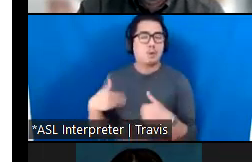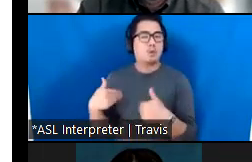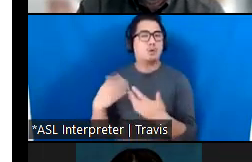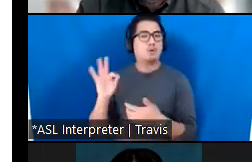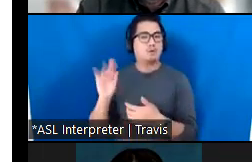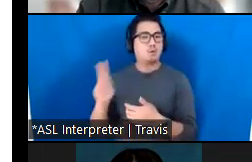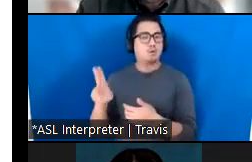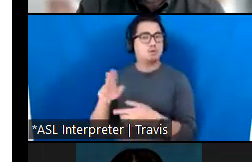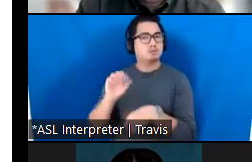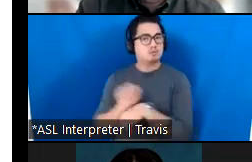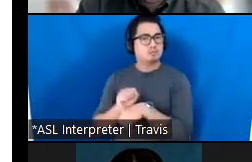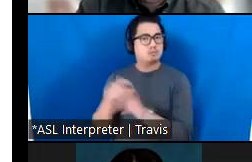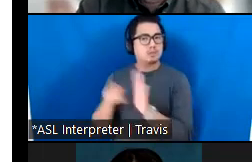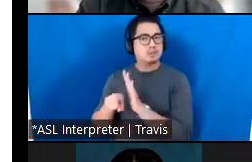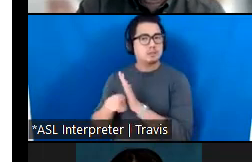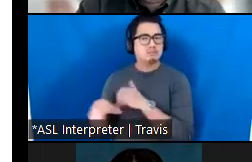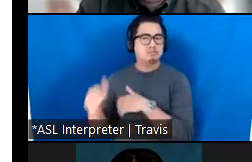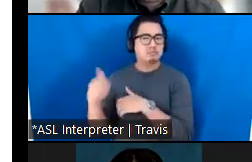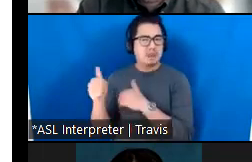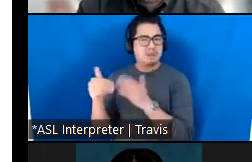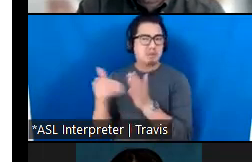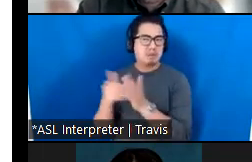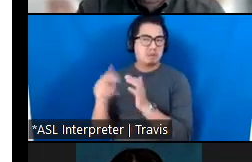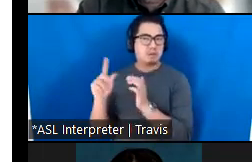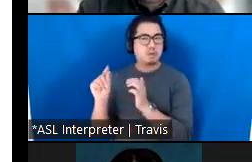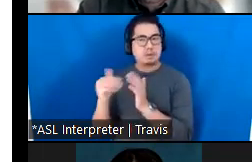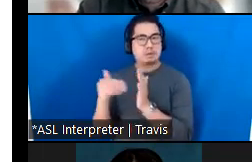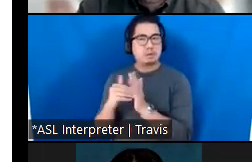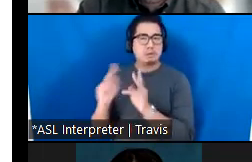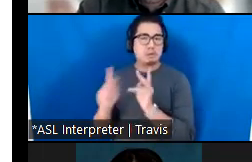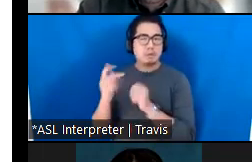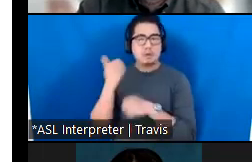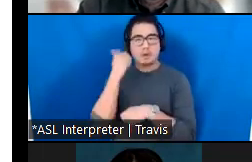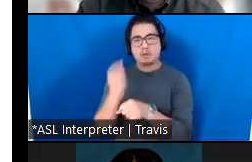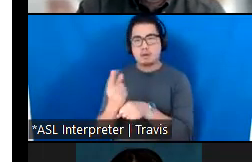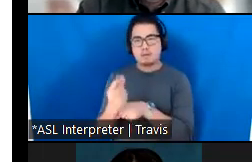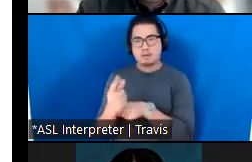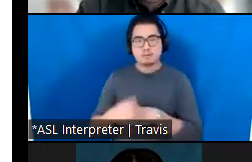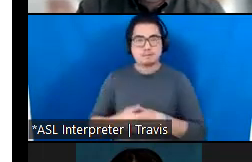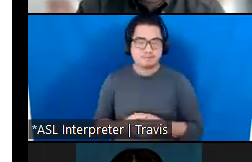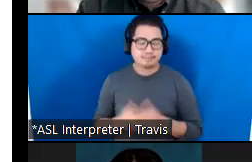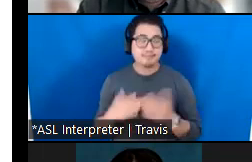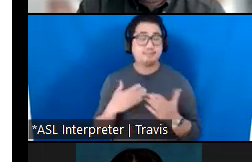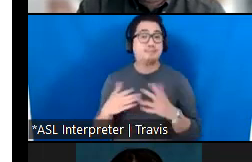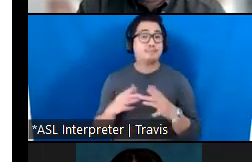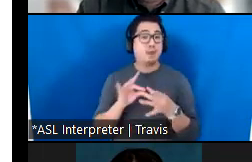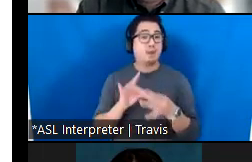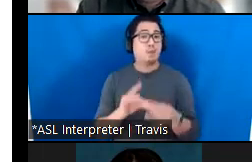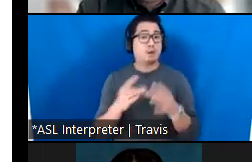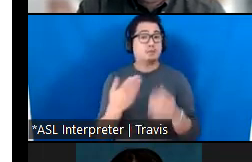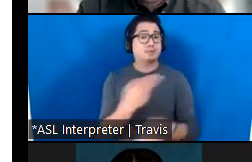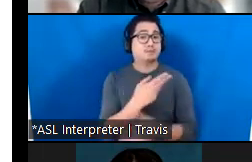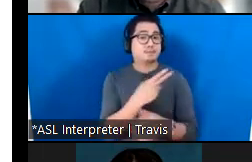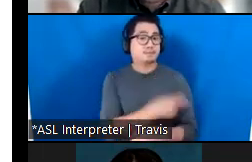year. And despite the decrease in hospitalizations and cases, for most of the summer,